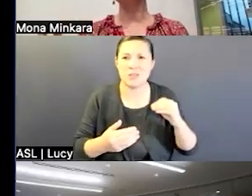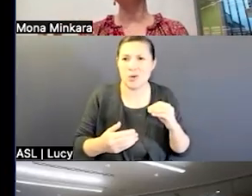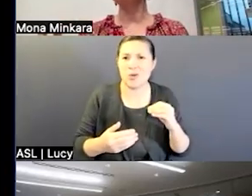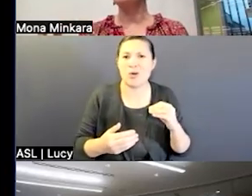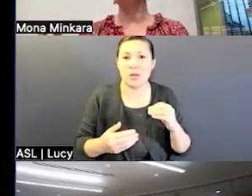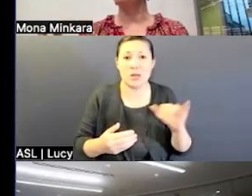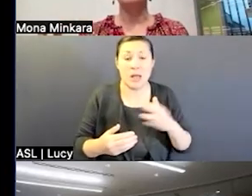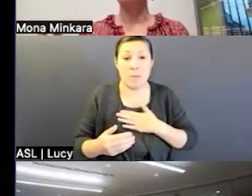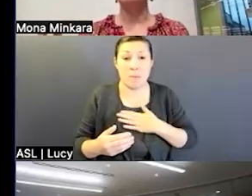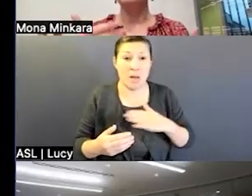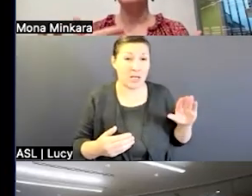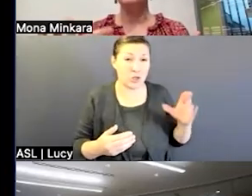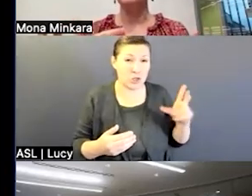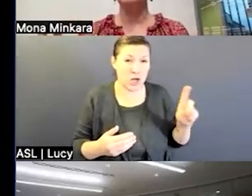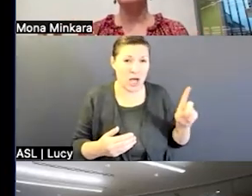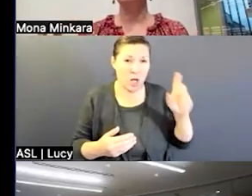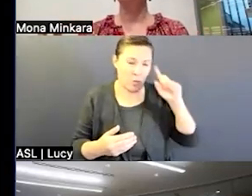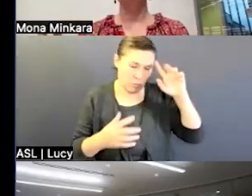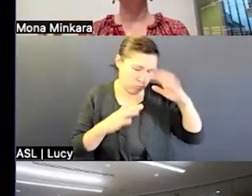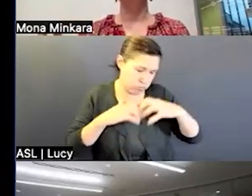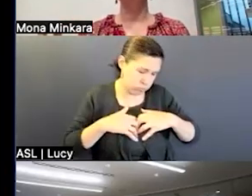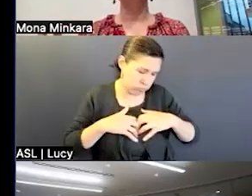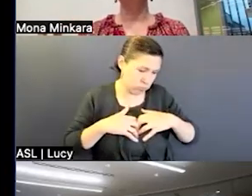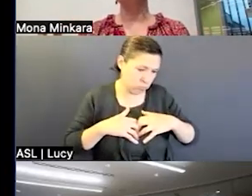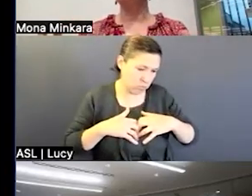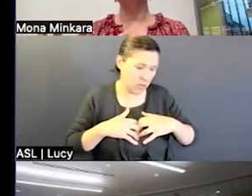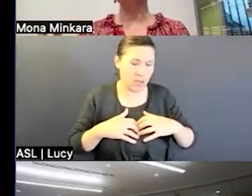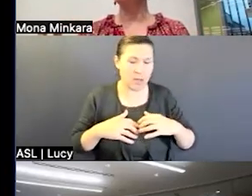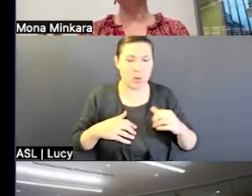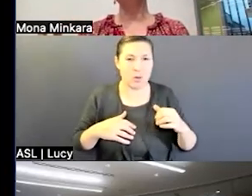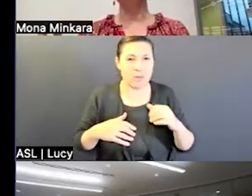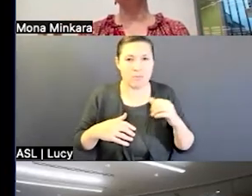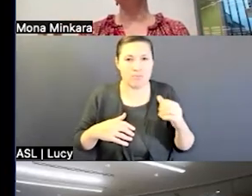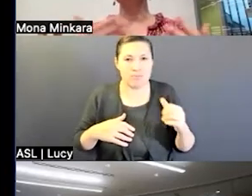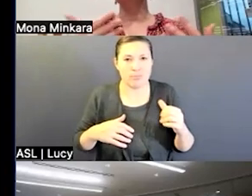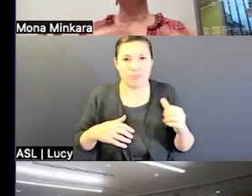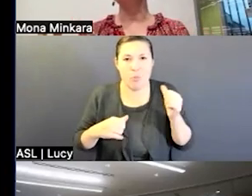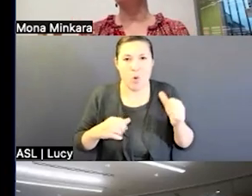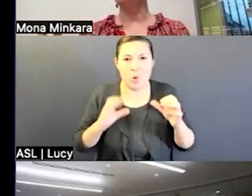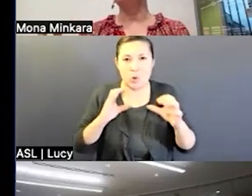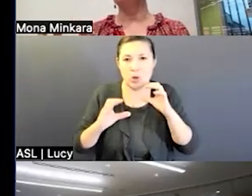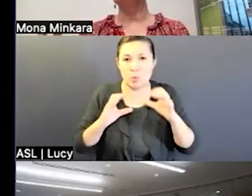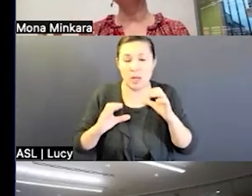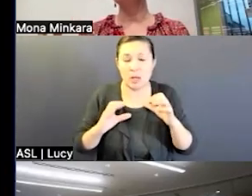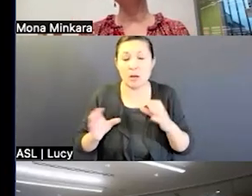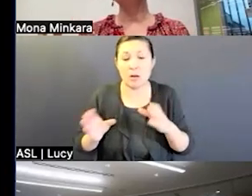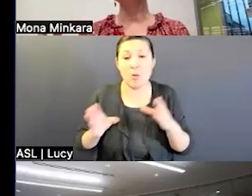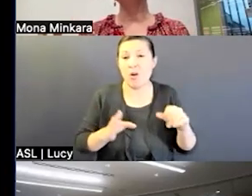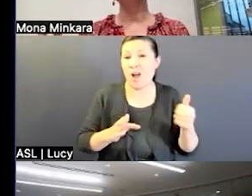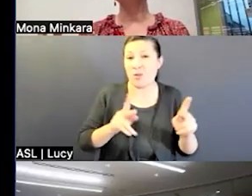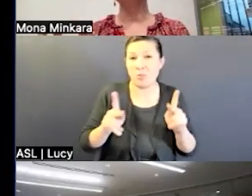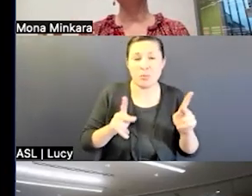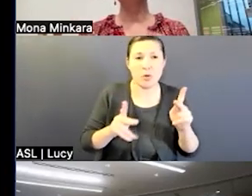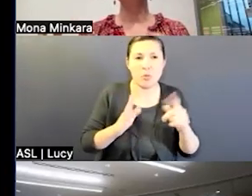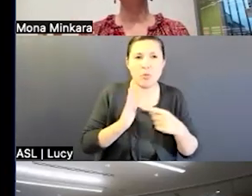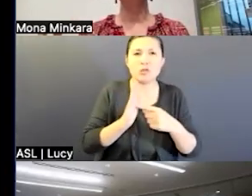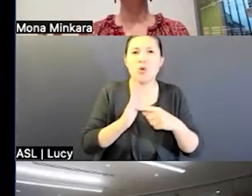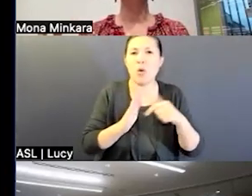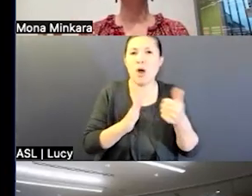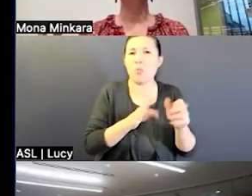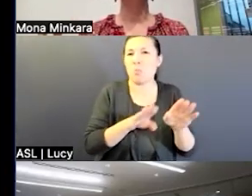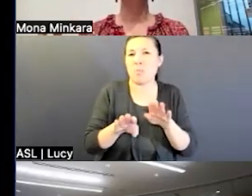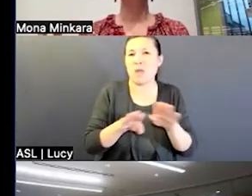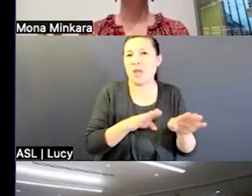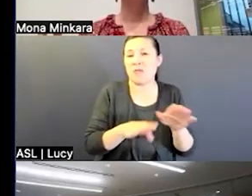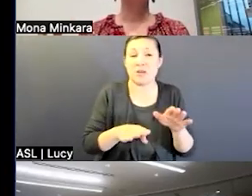just completely shut down and not be able to communicate. Other people might engage in different behaviors, but yeah, so